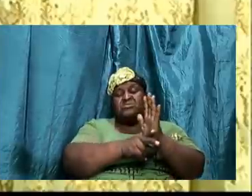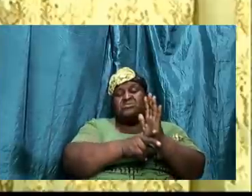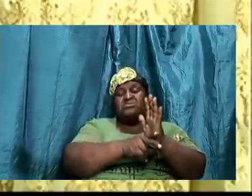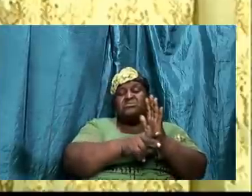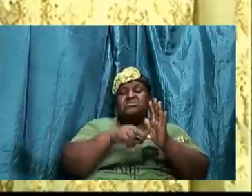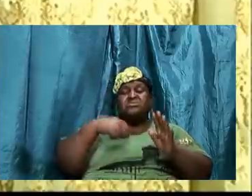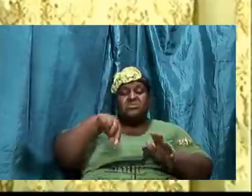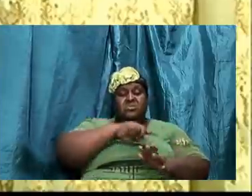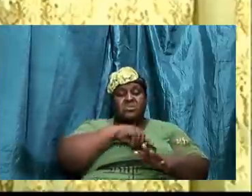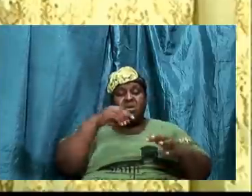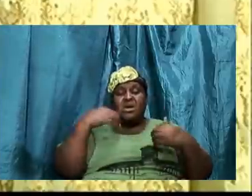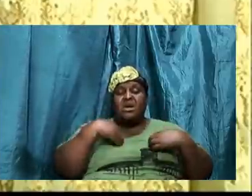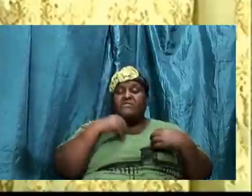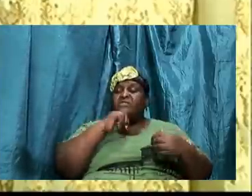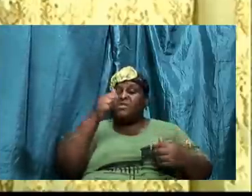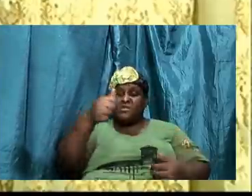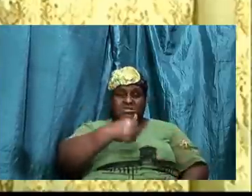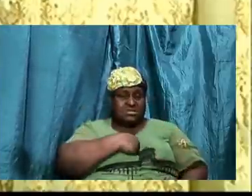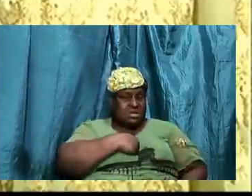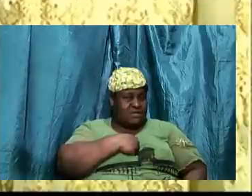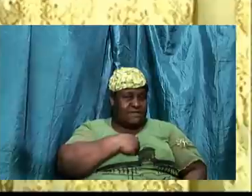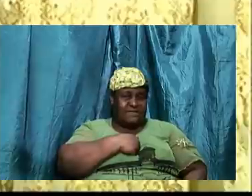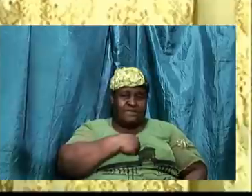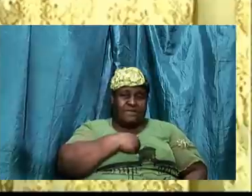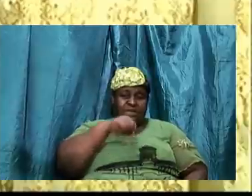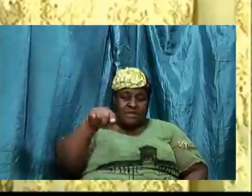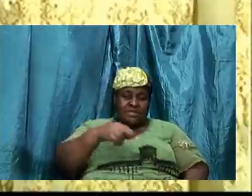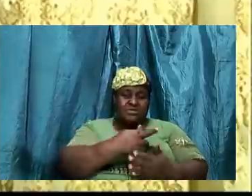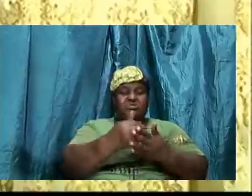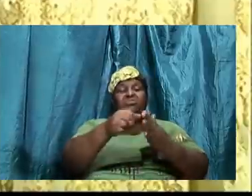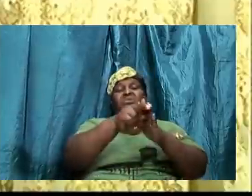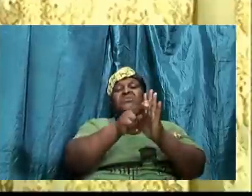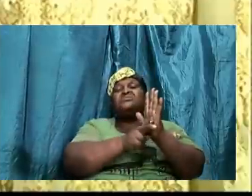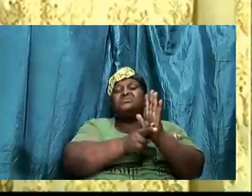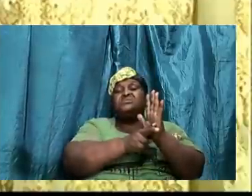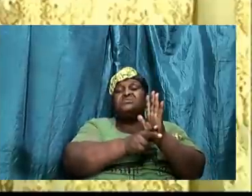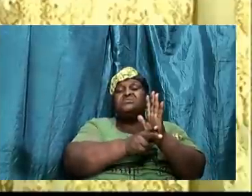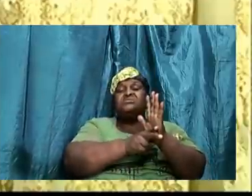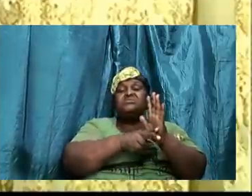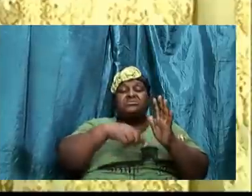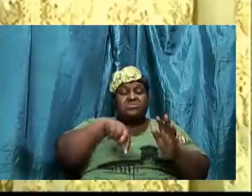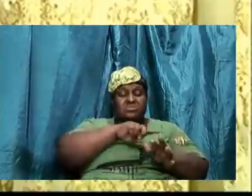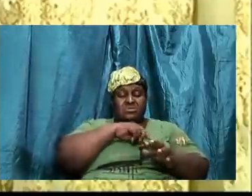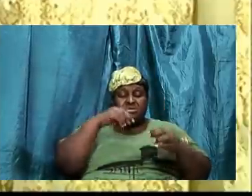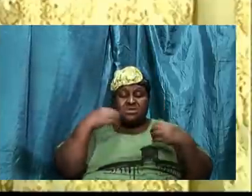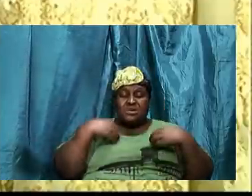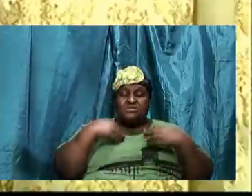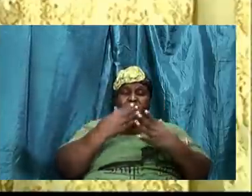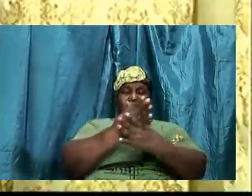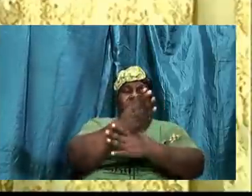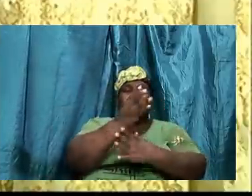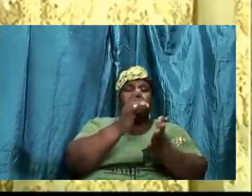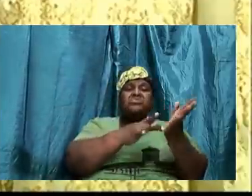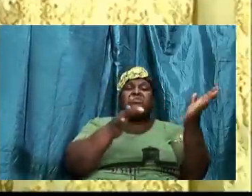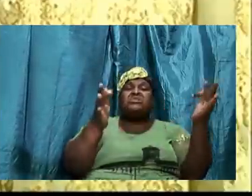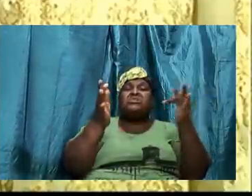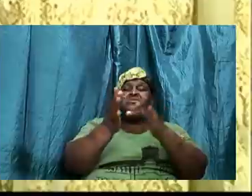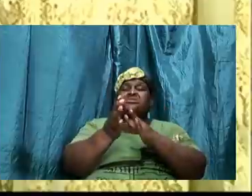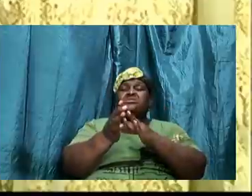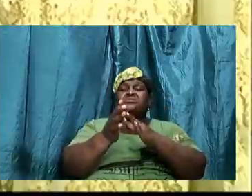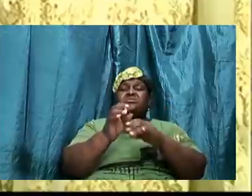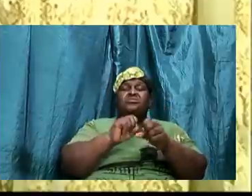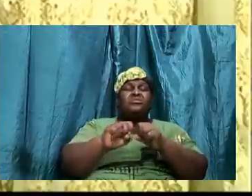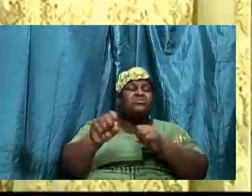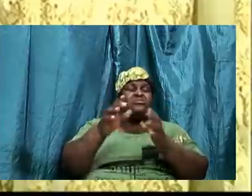not of ourselves, right? This righteousness is through Christ. So Christ became sin